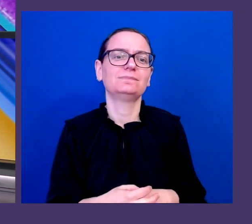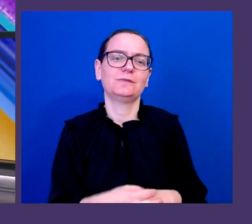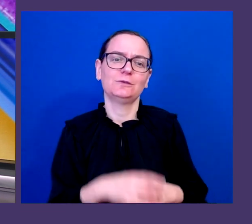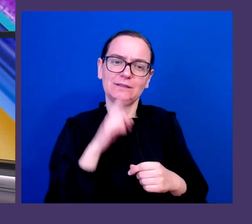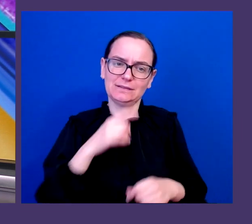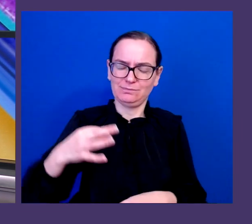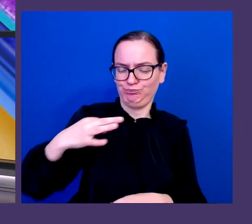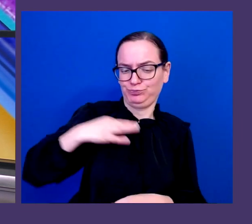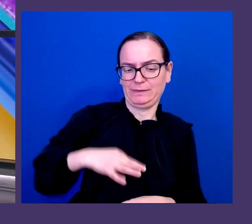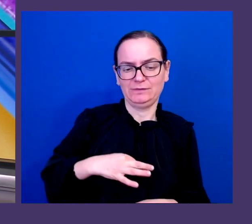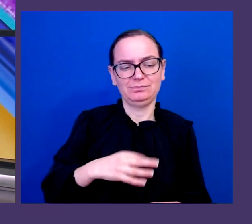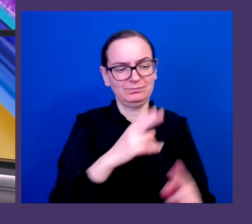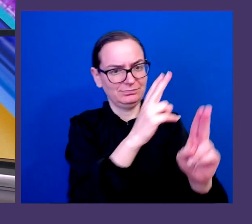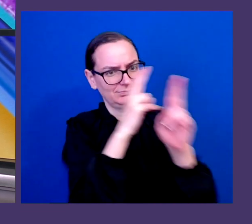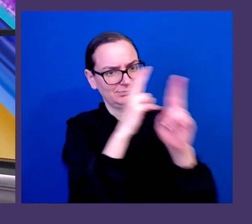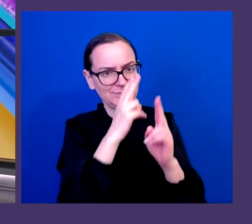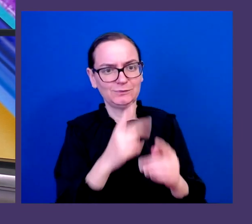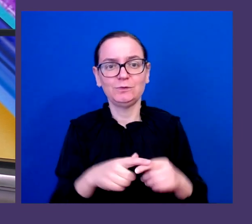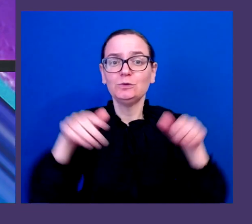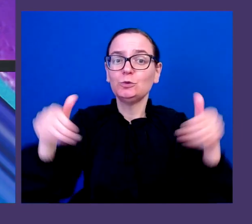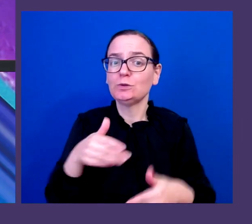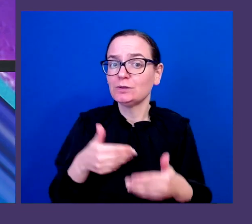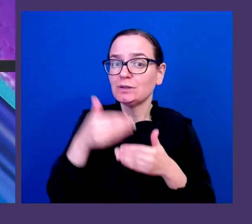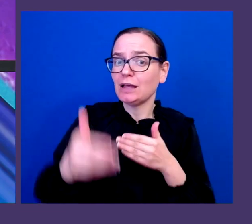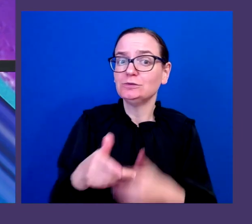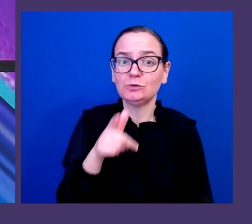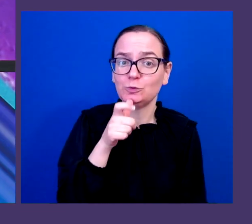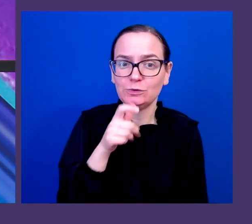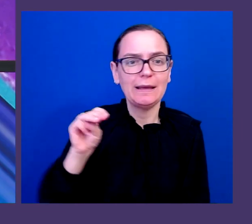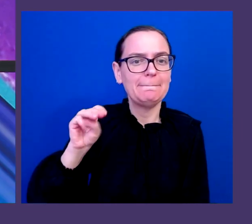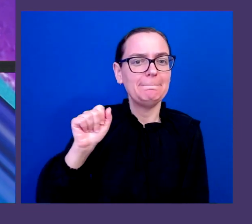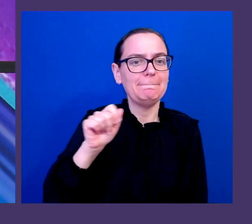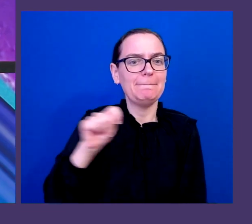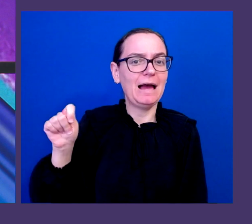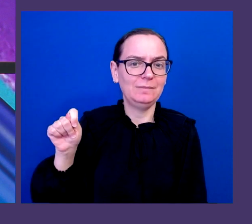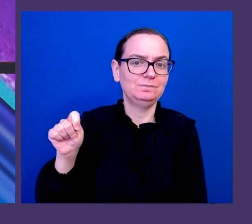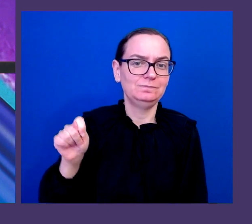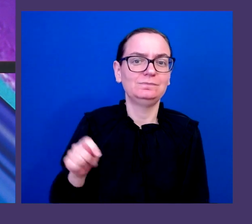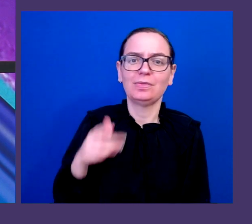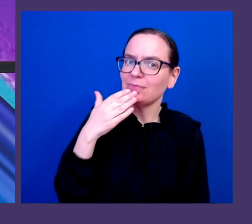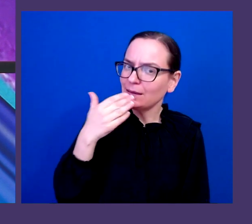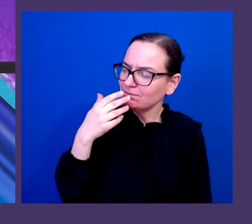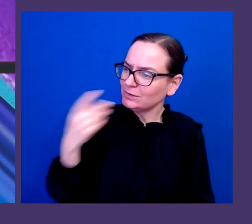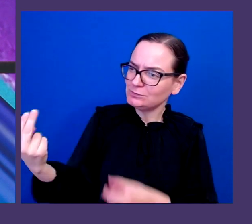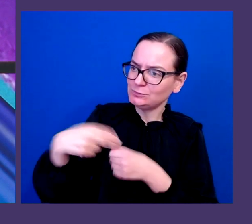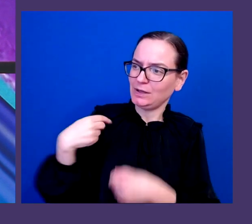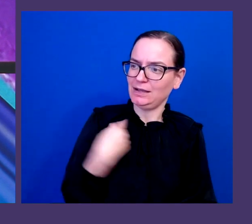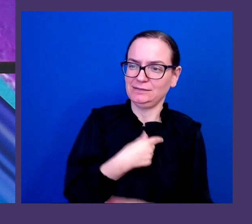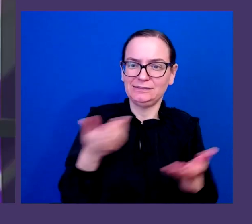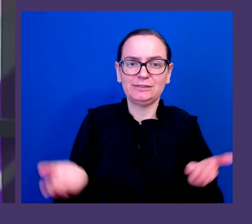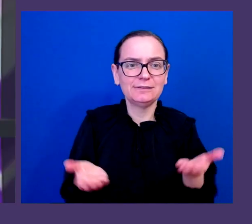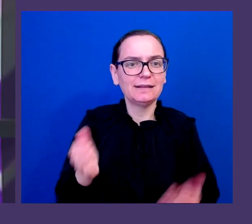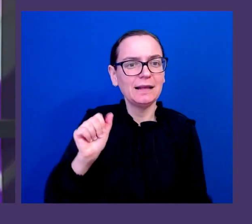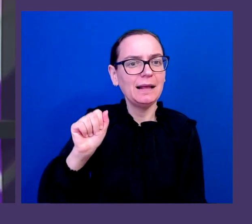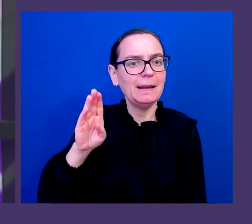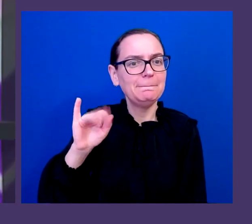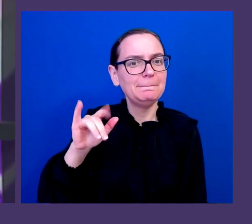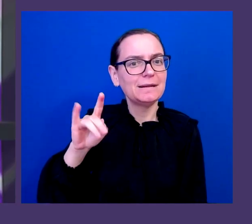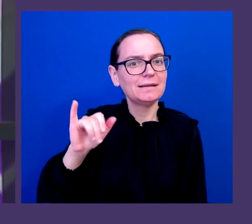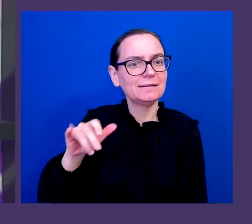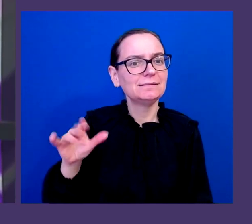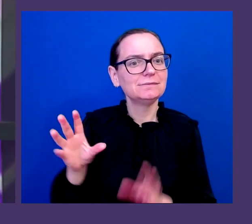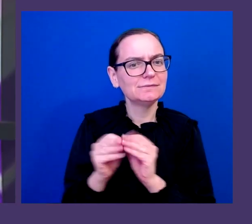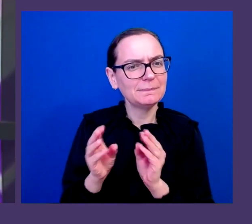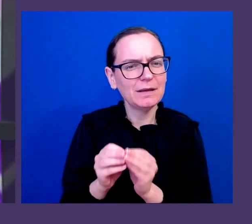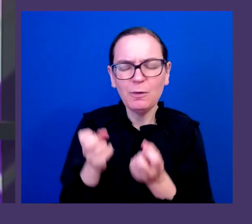you for joining us here at the Ability Summit. Love to see what you do with Microsoft 365. Yeah, so Add another demo computer. Been